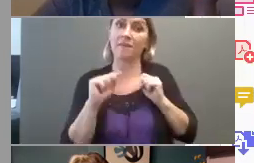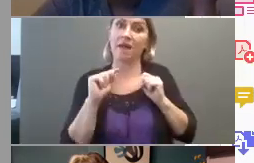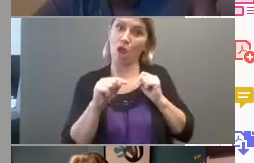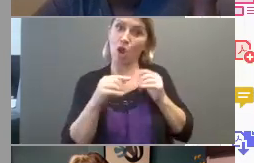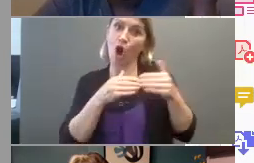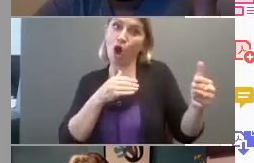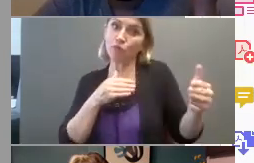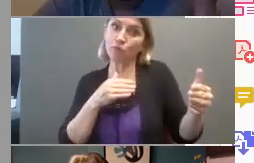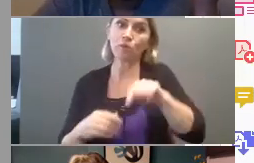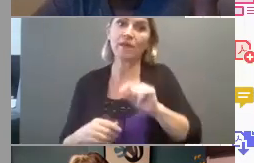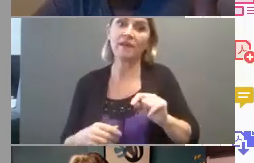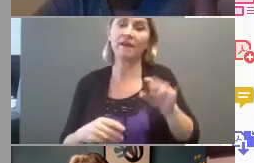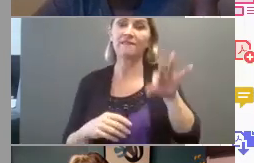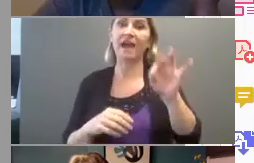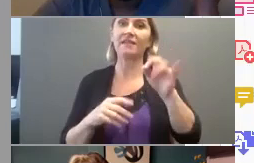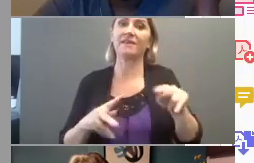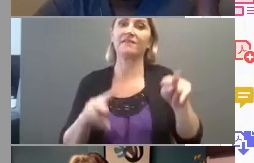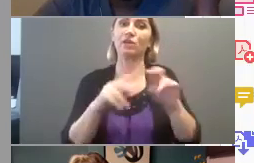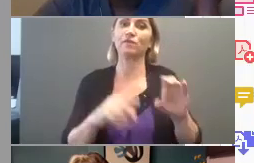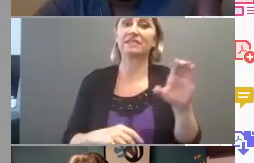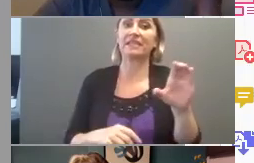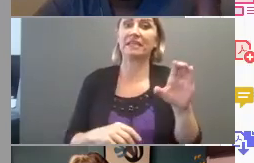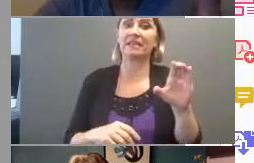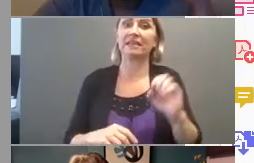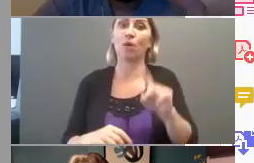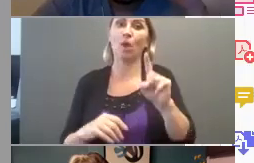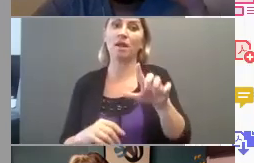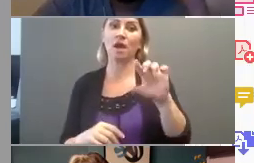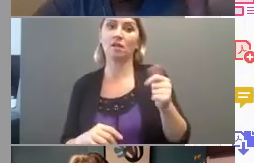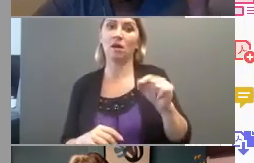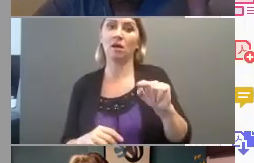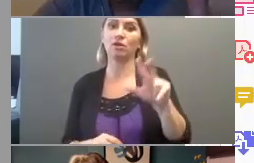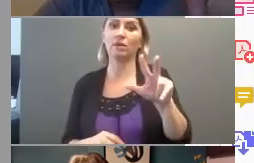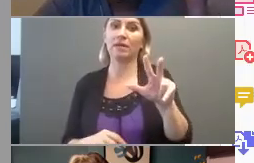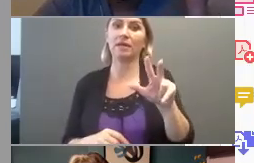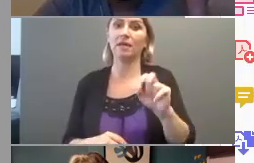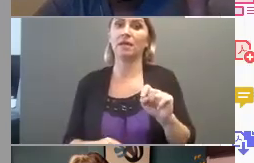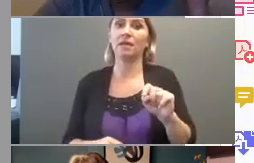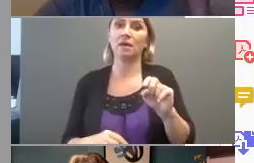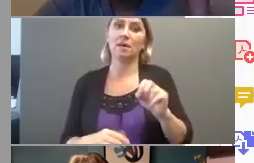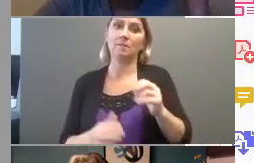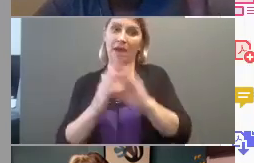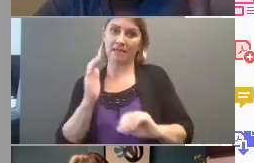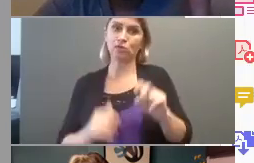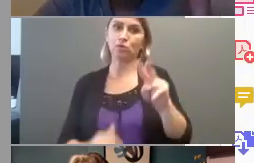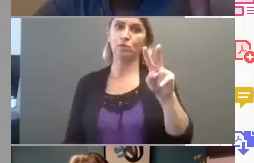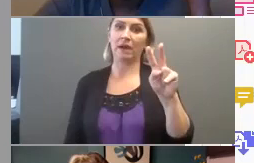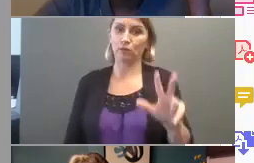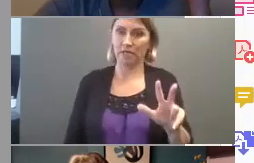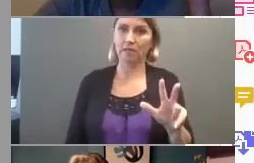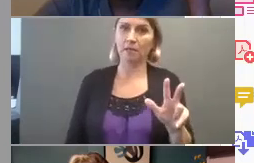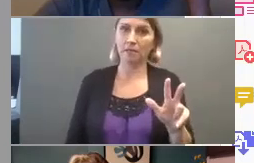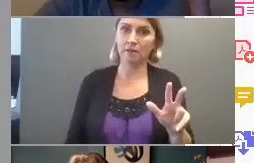we find the value of C, that is 1 divided by log of 3 minus 2 by 3.